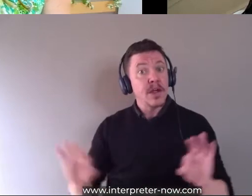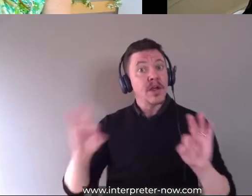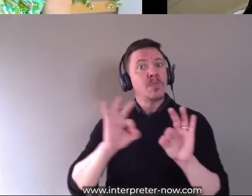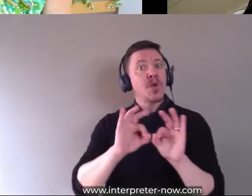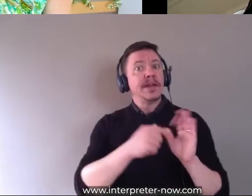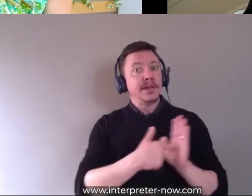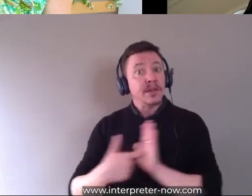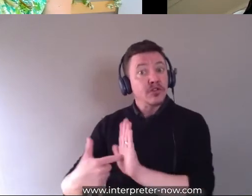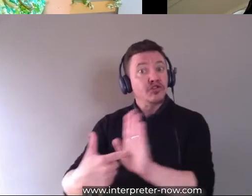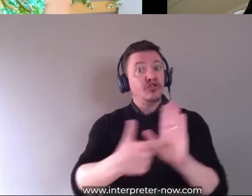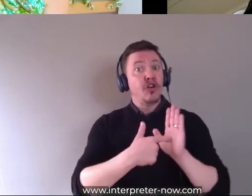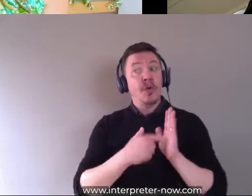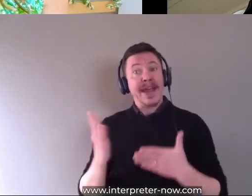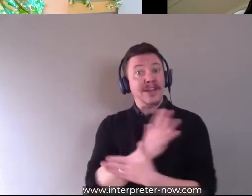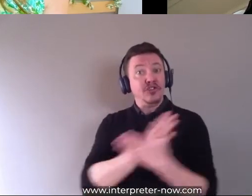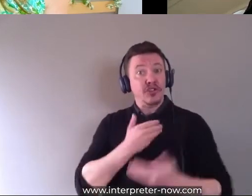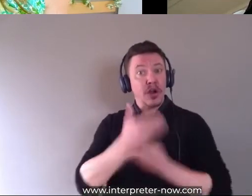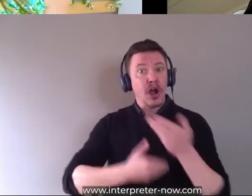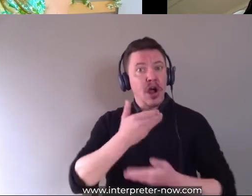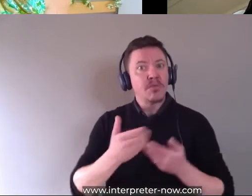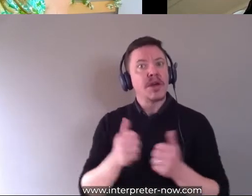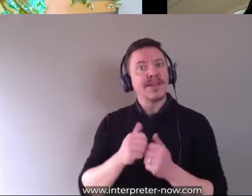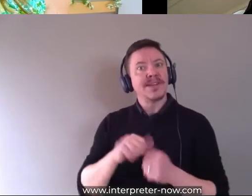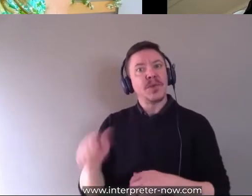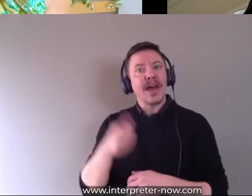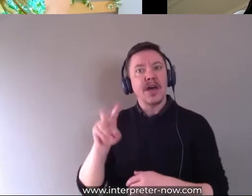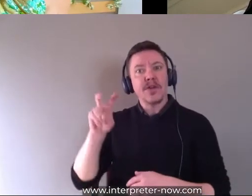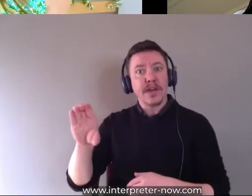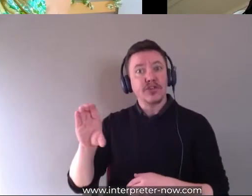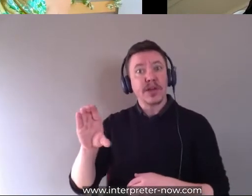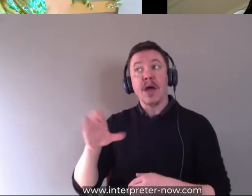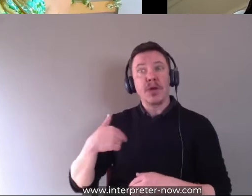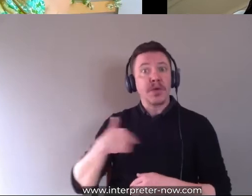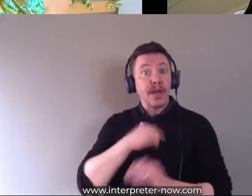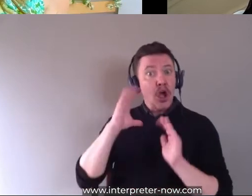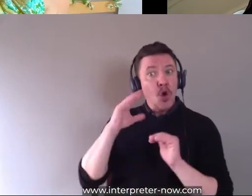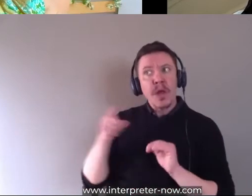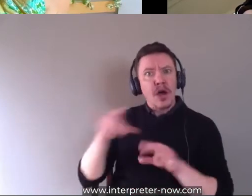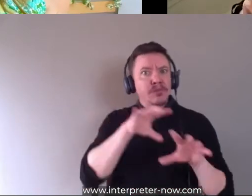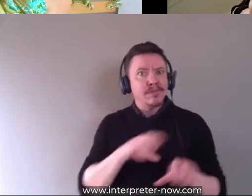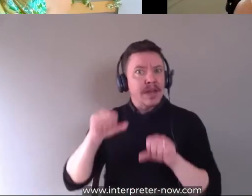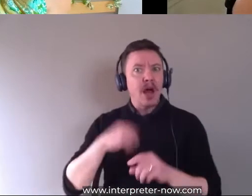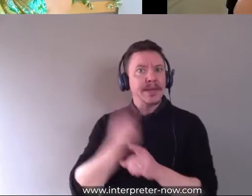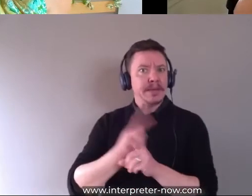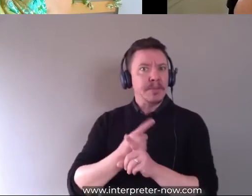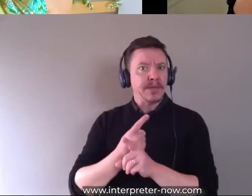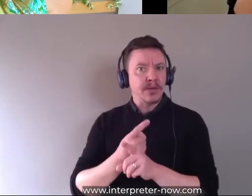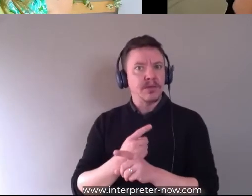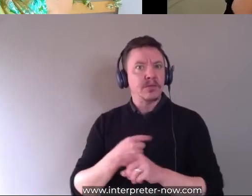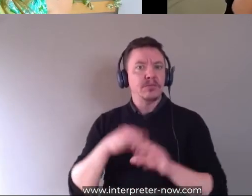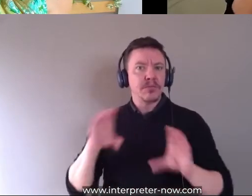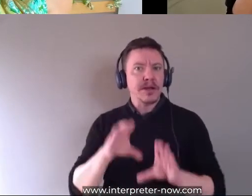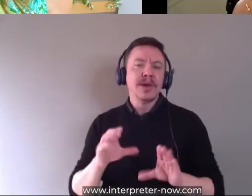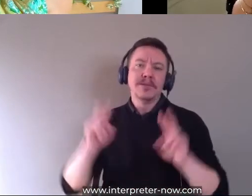process with the rest of venture capital in hopes that they adopt some of these best practices, or I shouldn't call them best practices